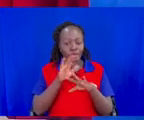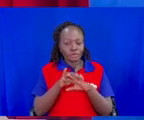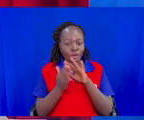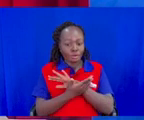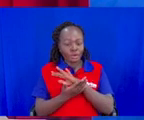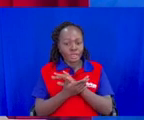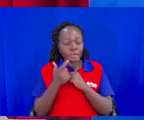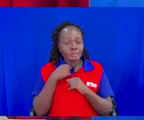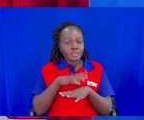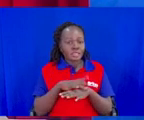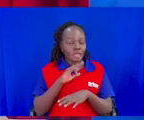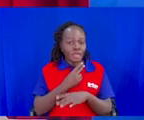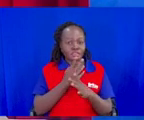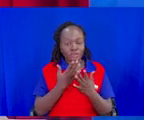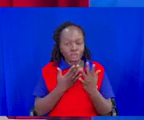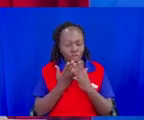be taking us through